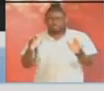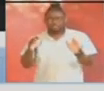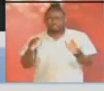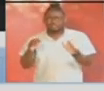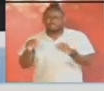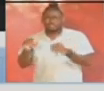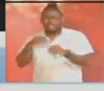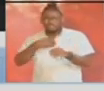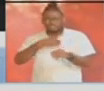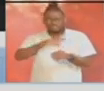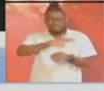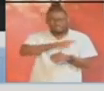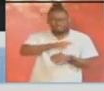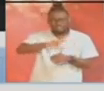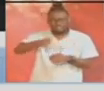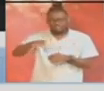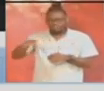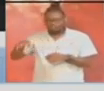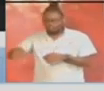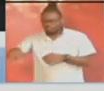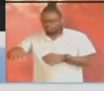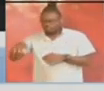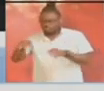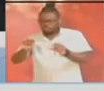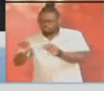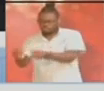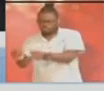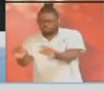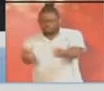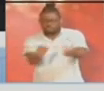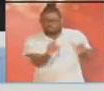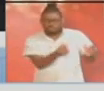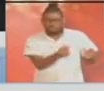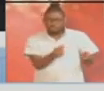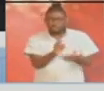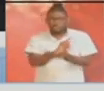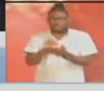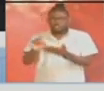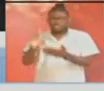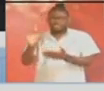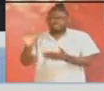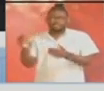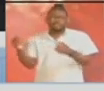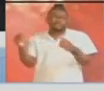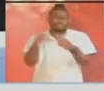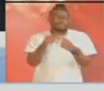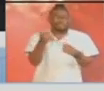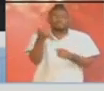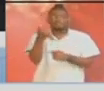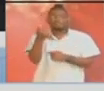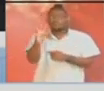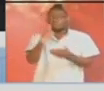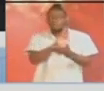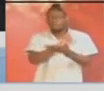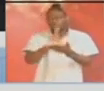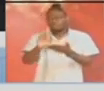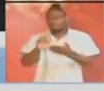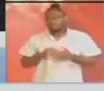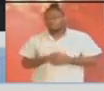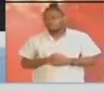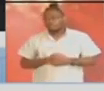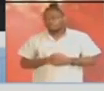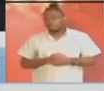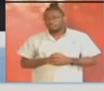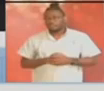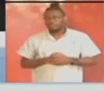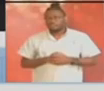epidemiologic weeks from week 8 moving through to week 14. And that's moving from left to right. We see that County